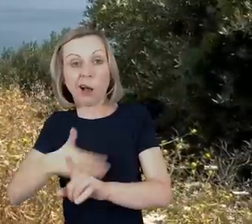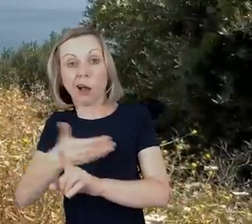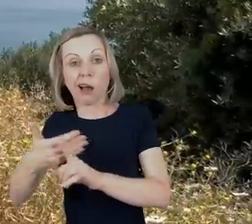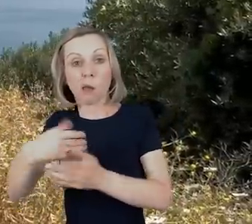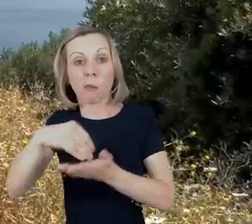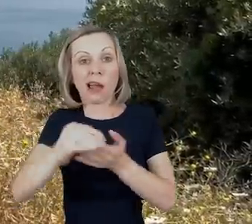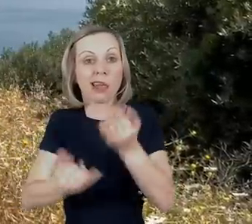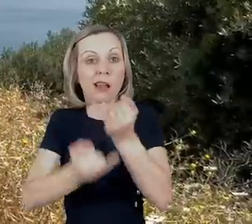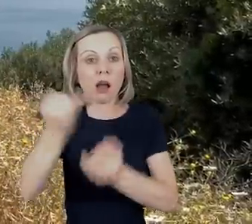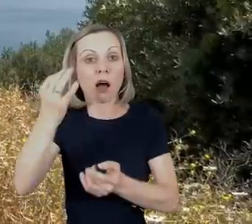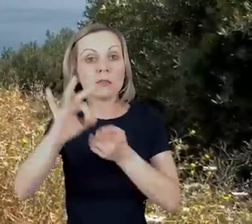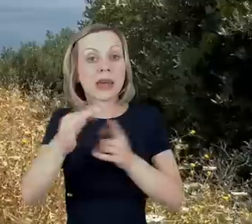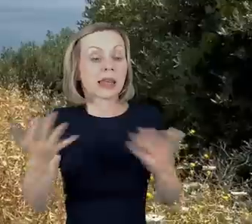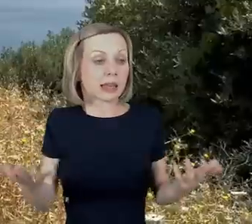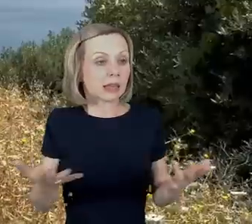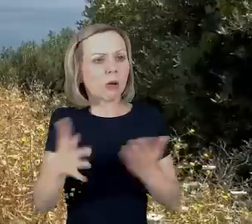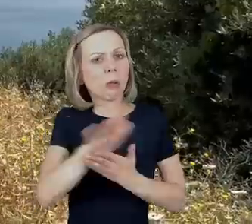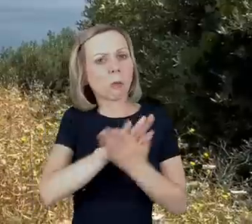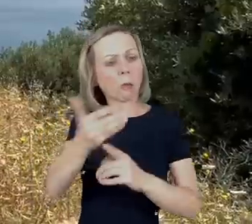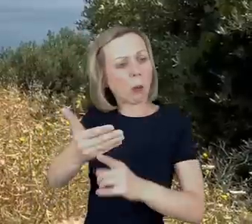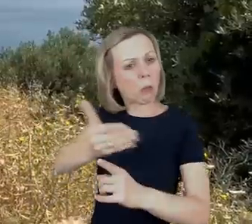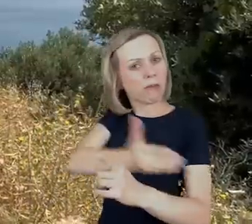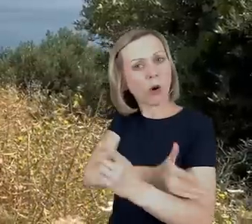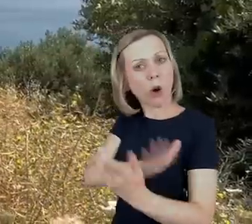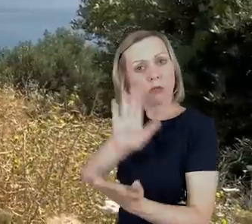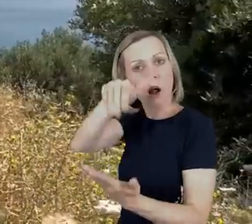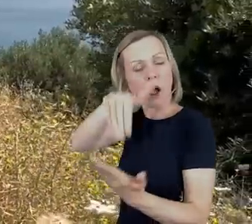you have paid the last penny.